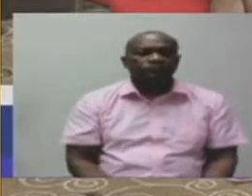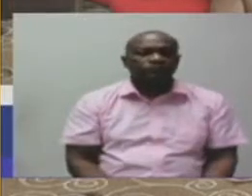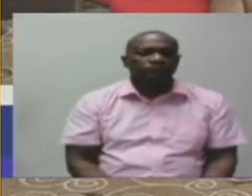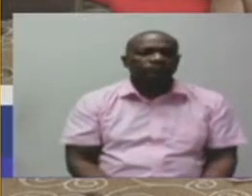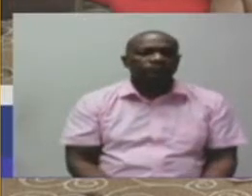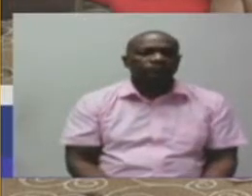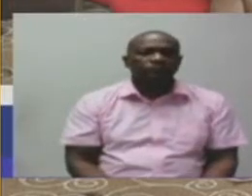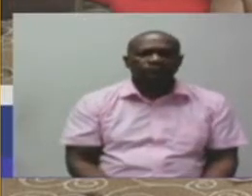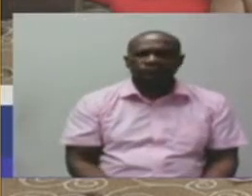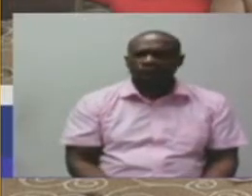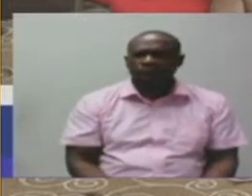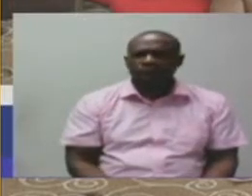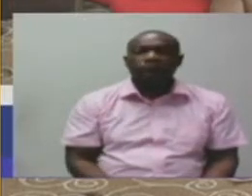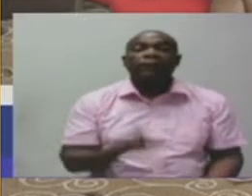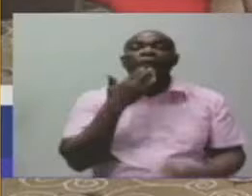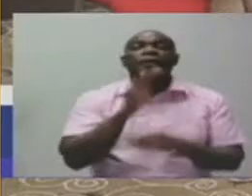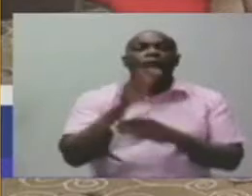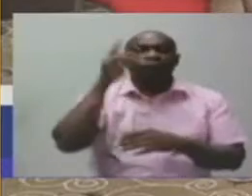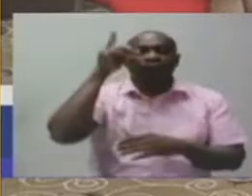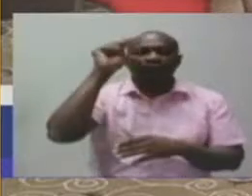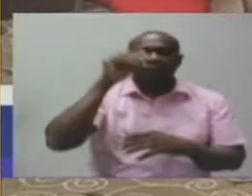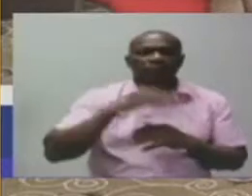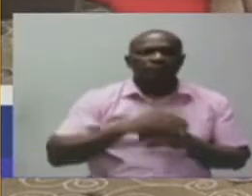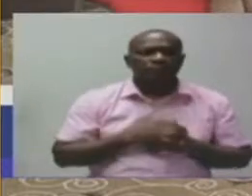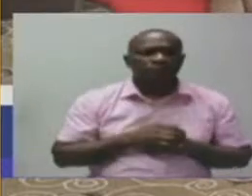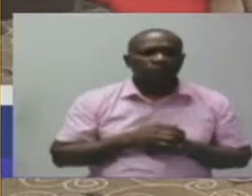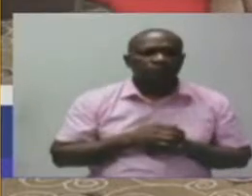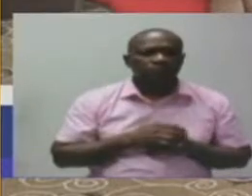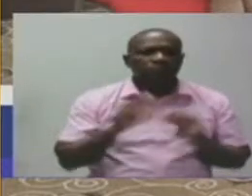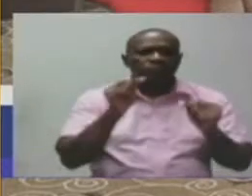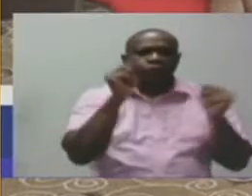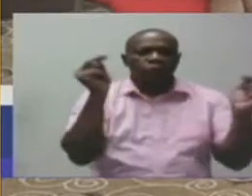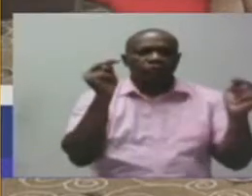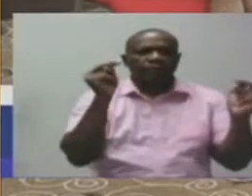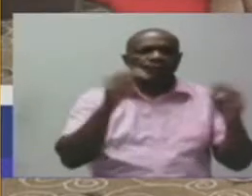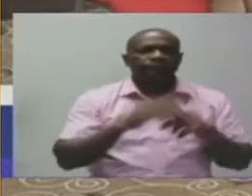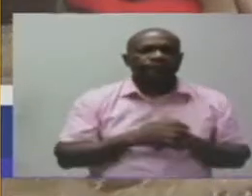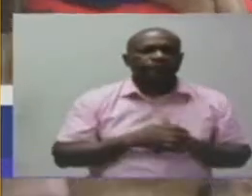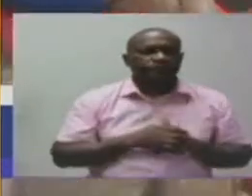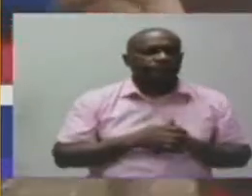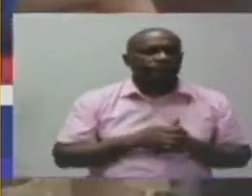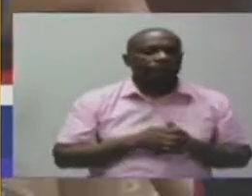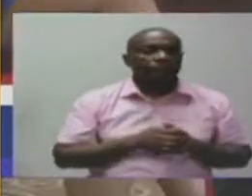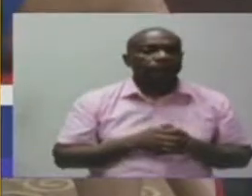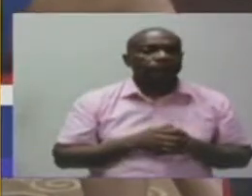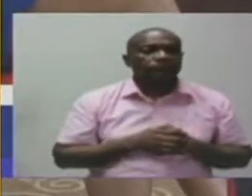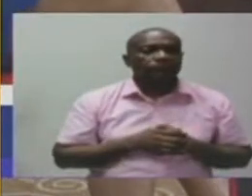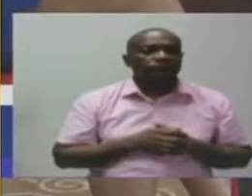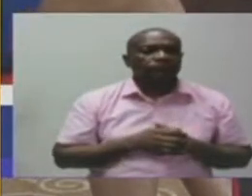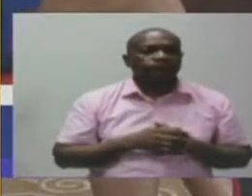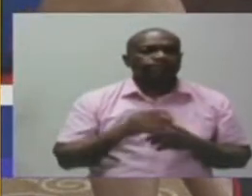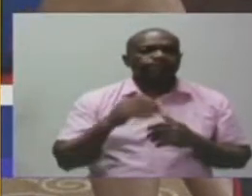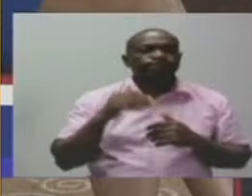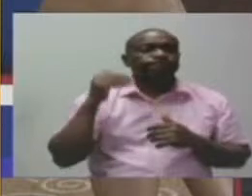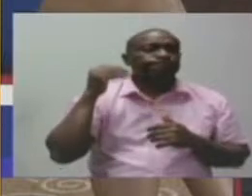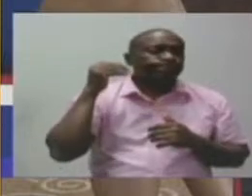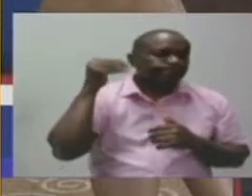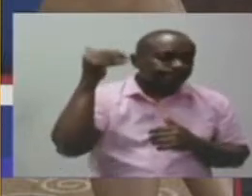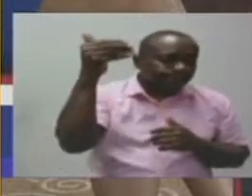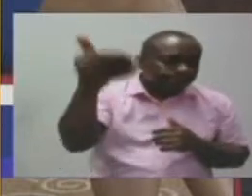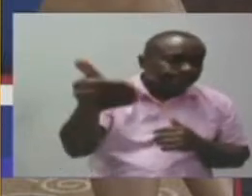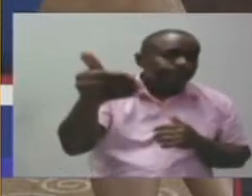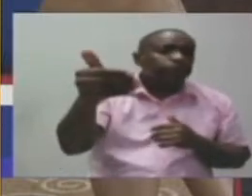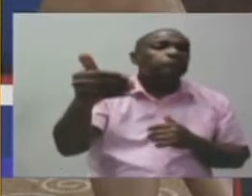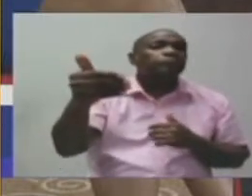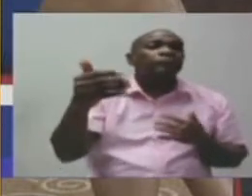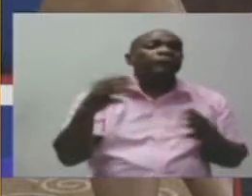Hi, good day, Mr. Prime Minister. Shane Superville from the Newsday newspaper here. Going forward, as far as the public